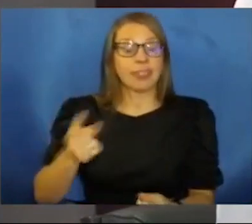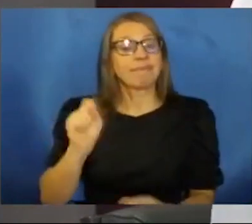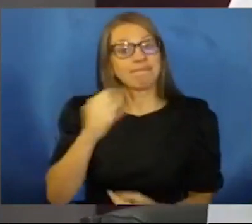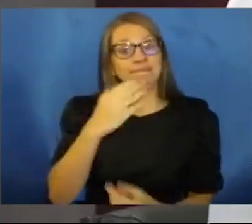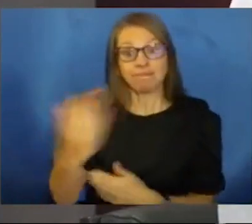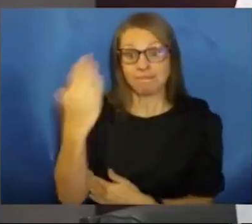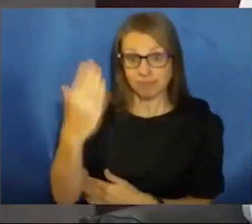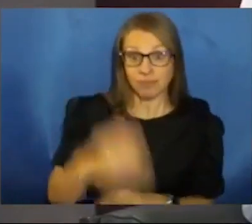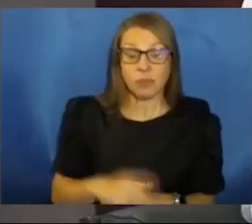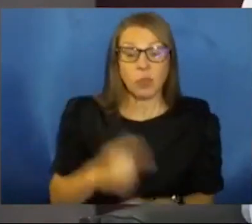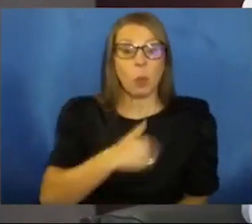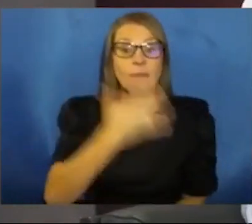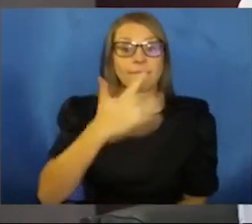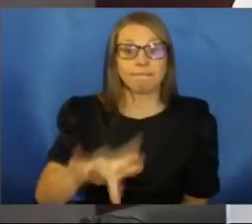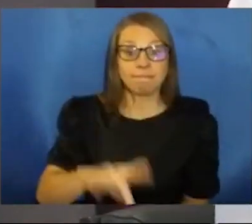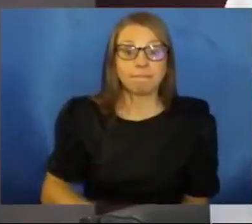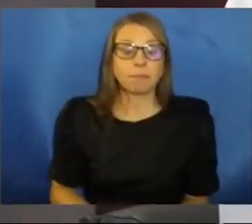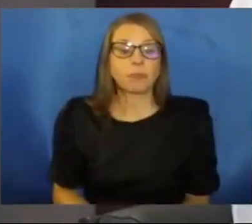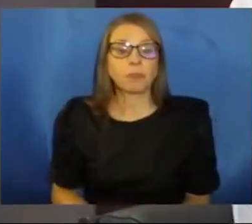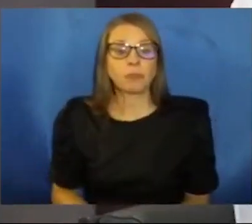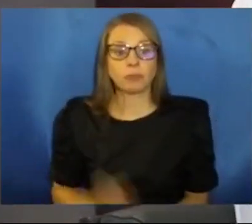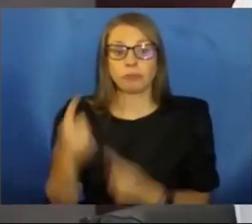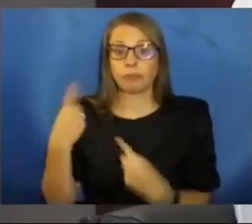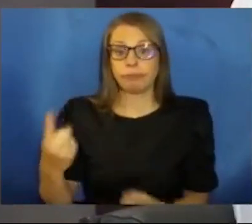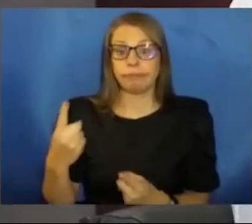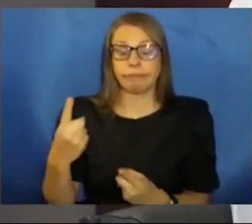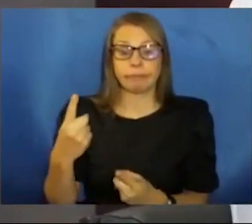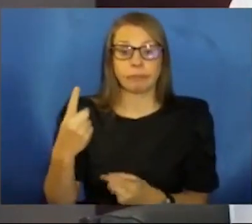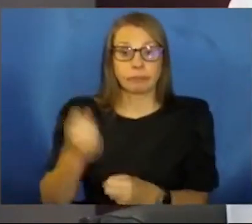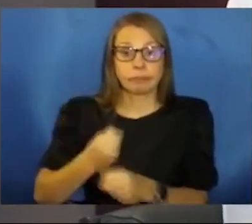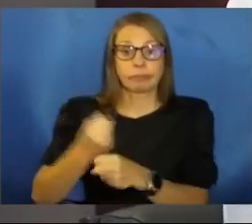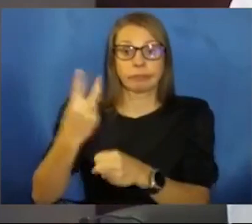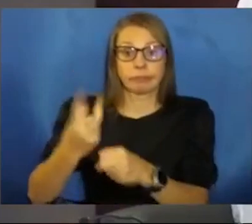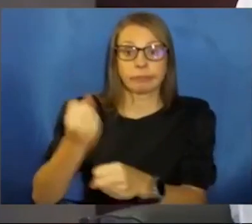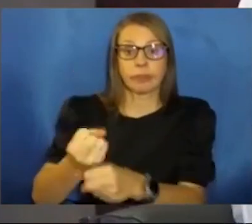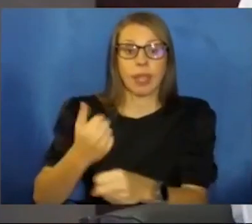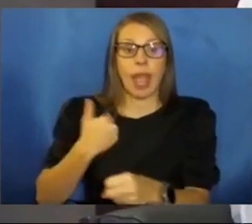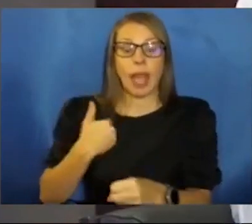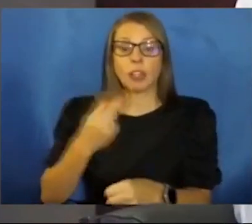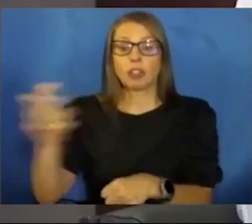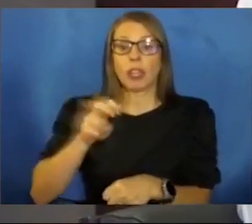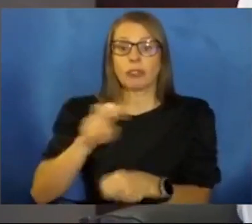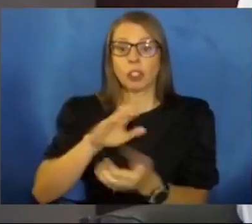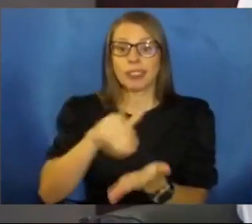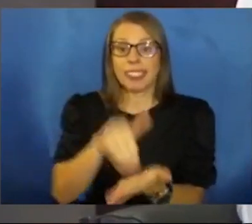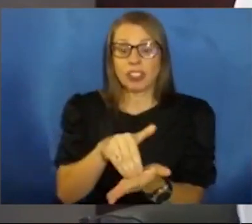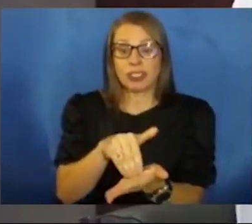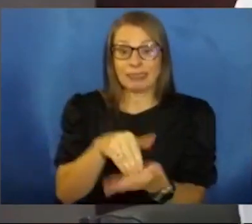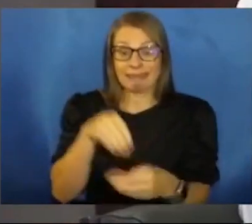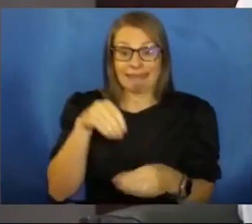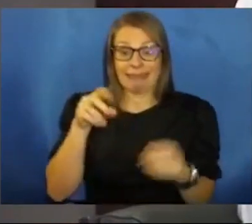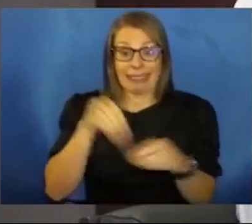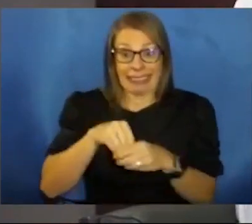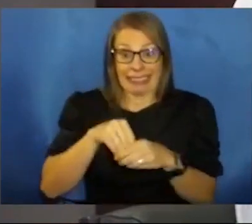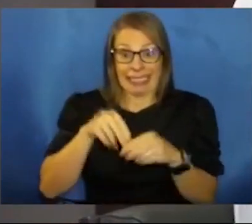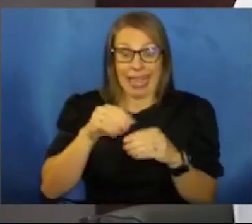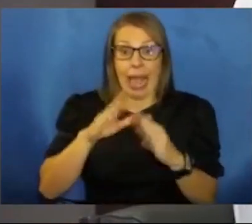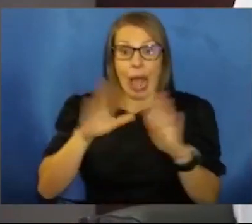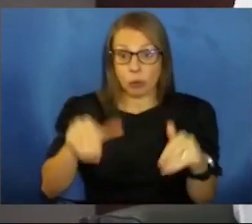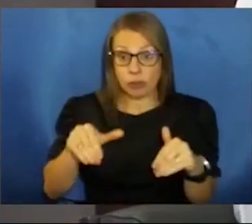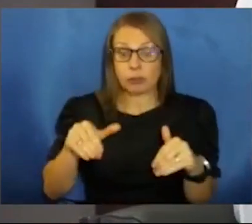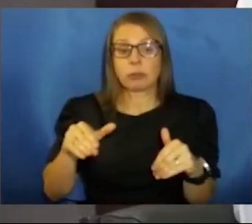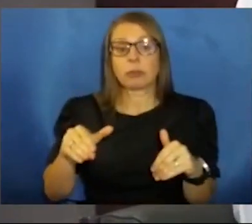that we have, for the past several years, had our own transfer center in-house. We used to outsource that, and we do that completely in-house now.